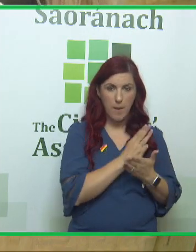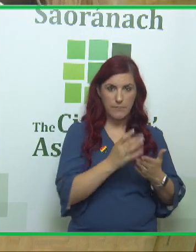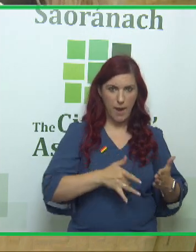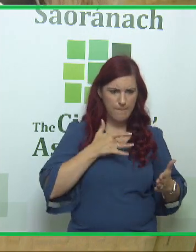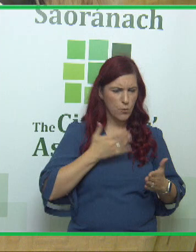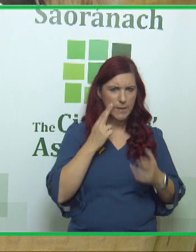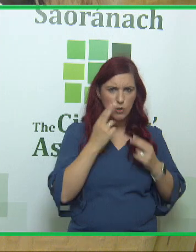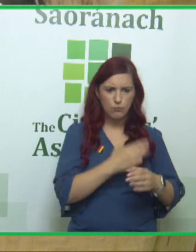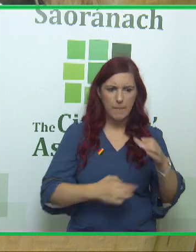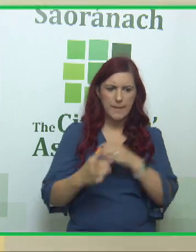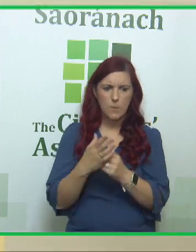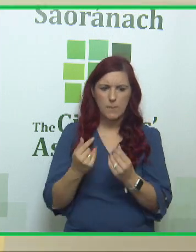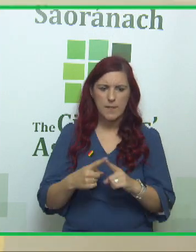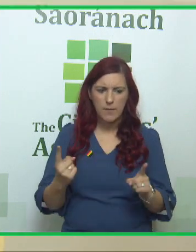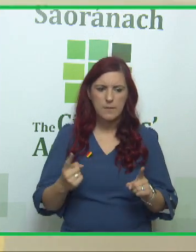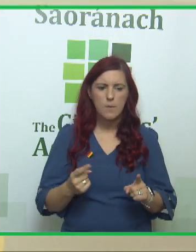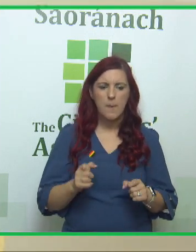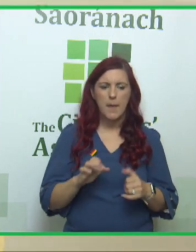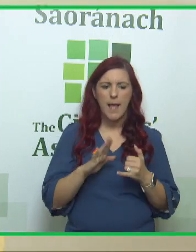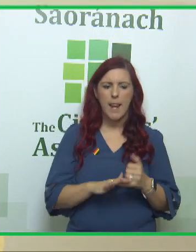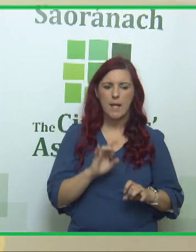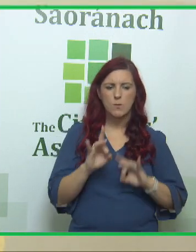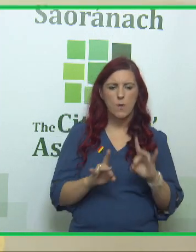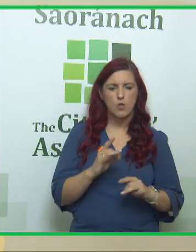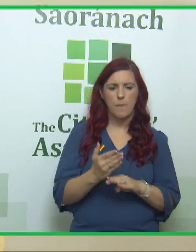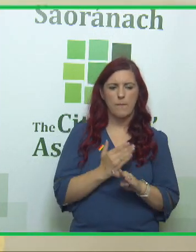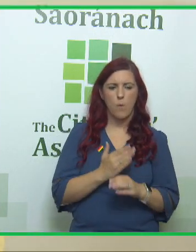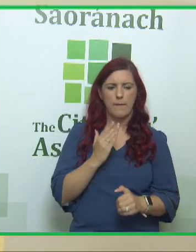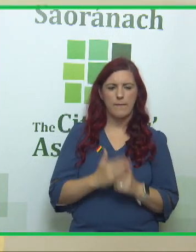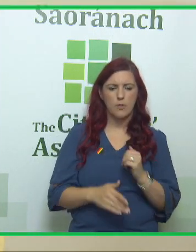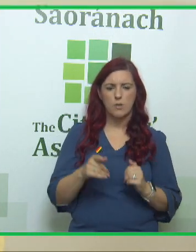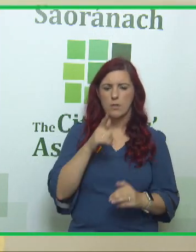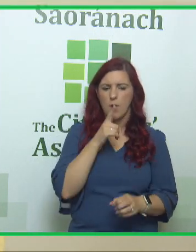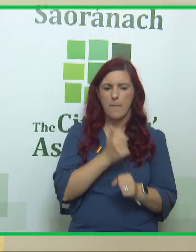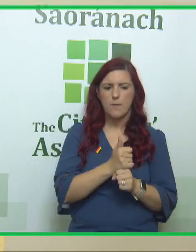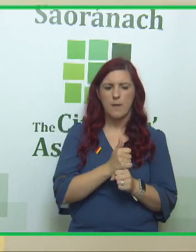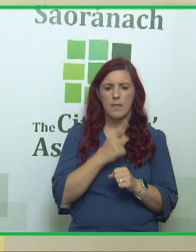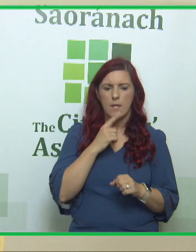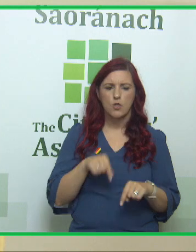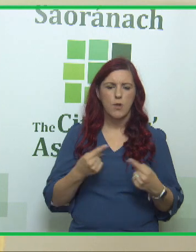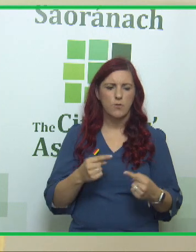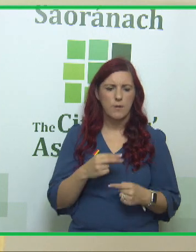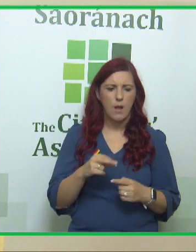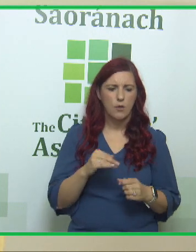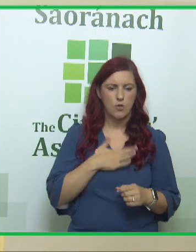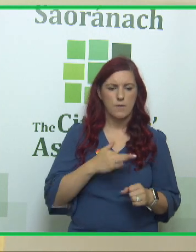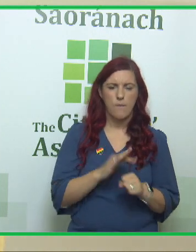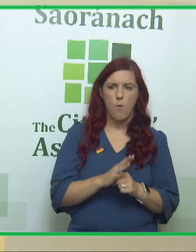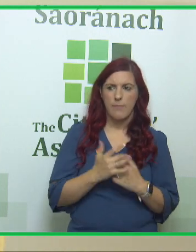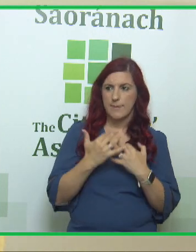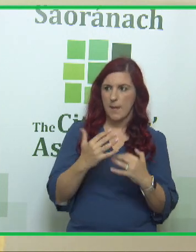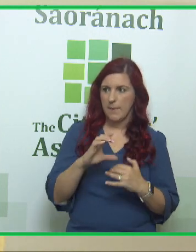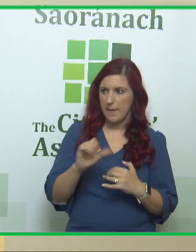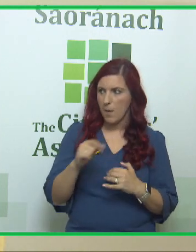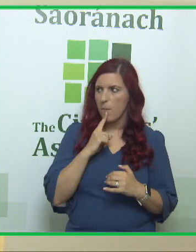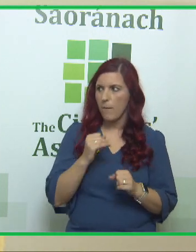those kind of last questions, just before we wrap up, really spoke, I suppose, maybe to the challenge, not just for the Assembly, but for